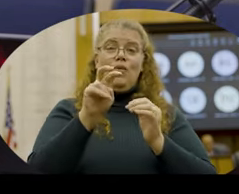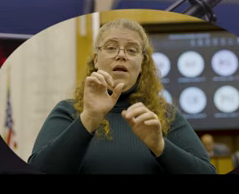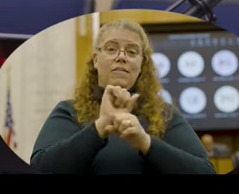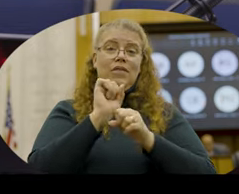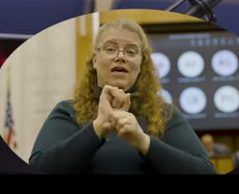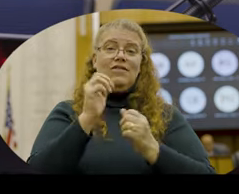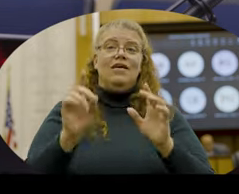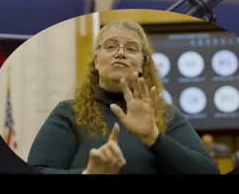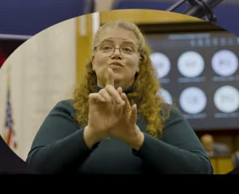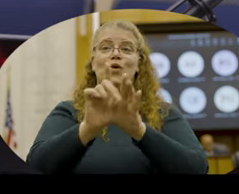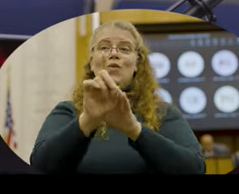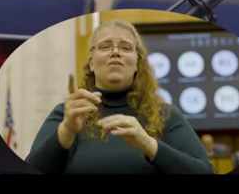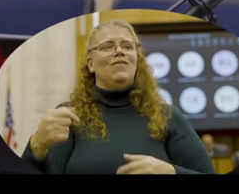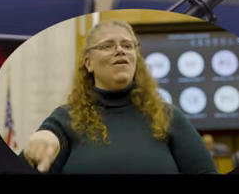And